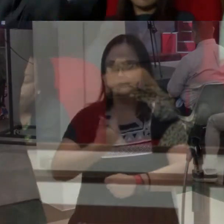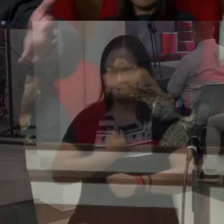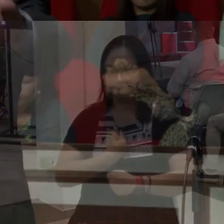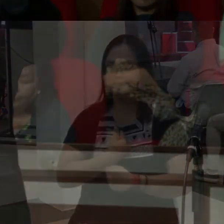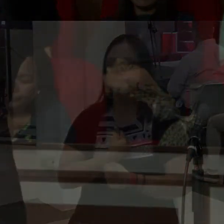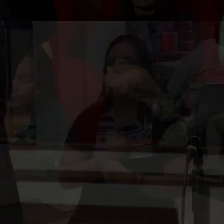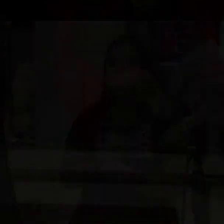Let's stand and pray.